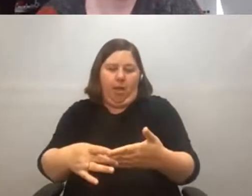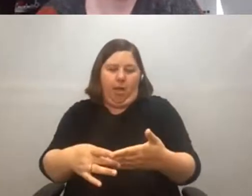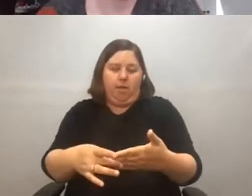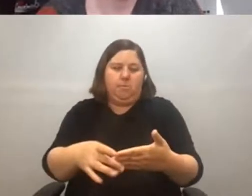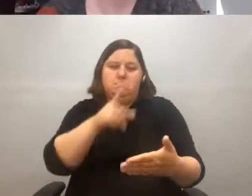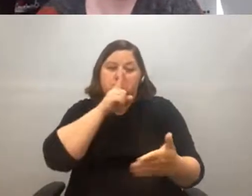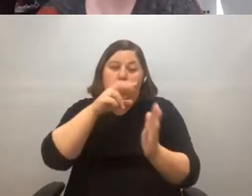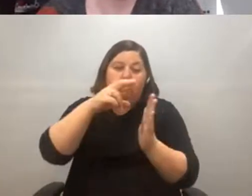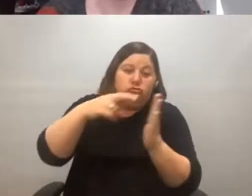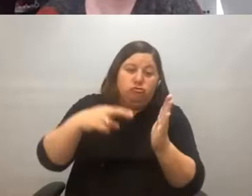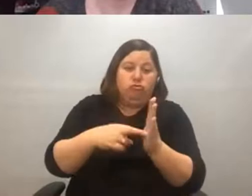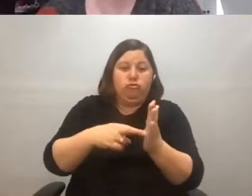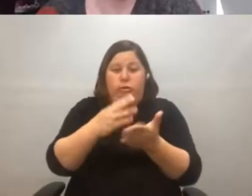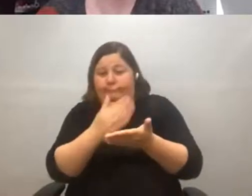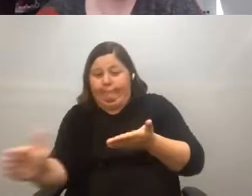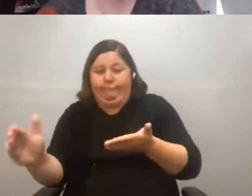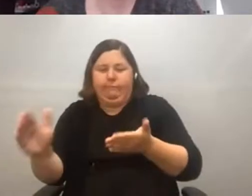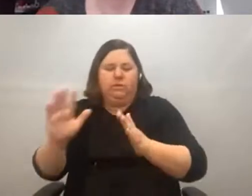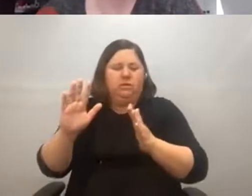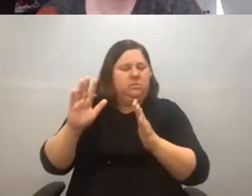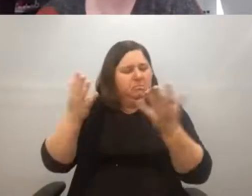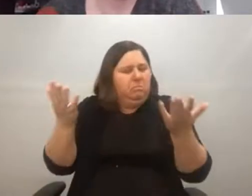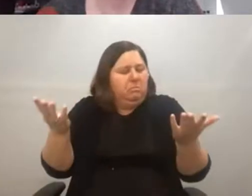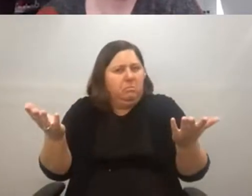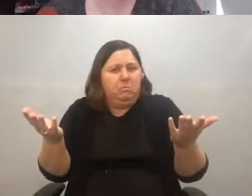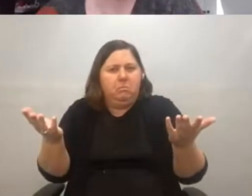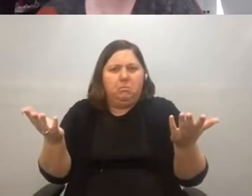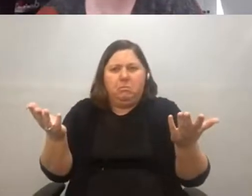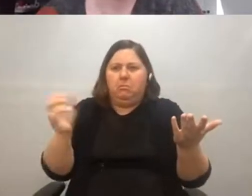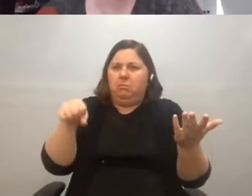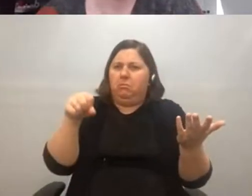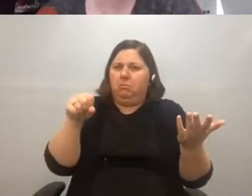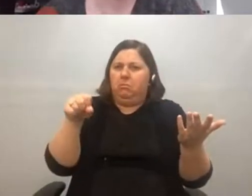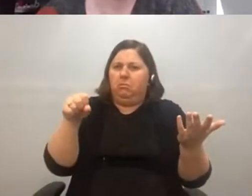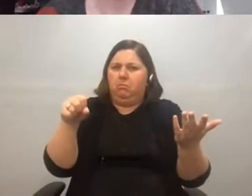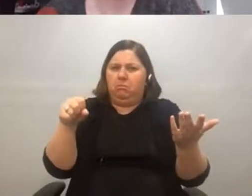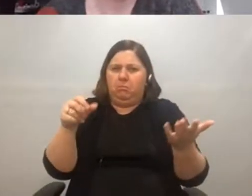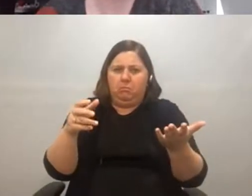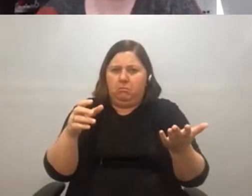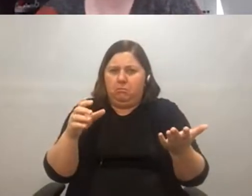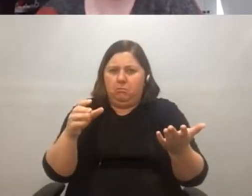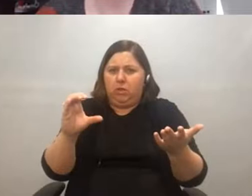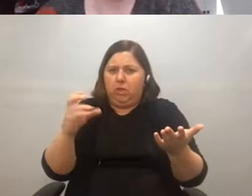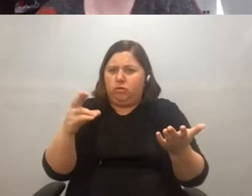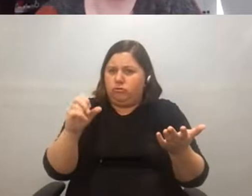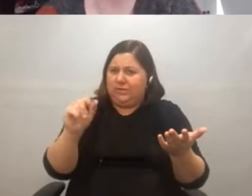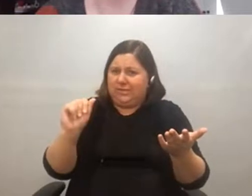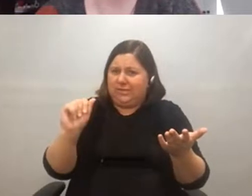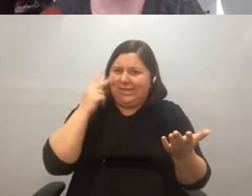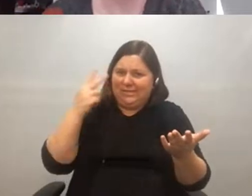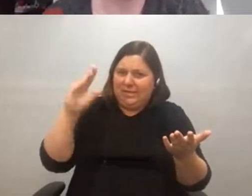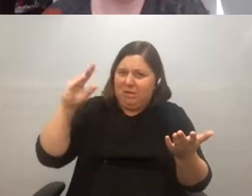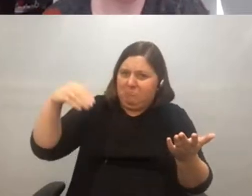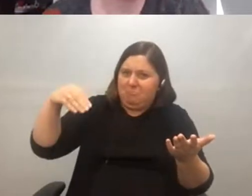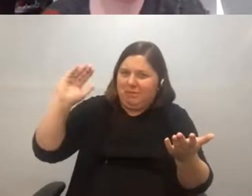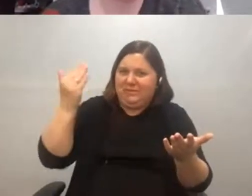but not necessarily preclude so i i do think that yeah and krista it sounds like yes okay great